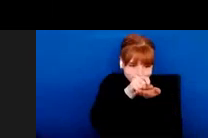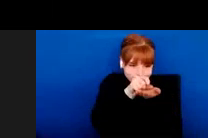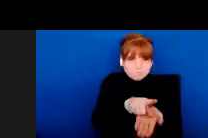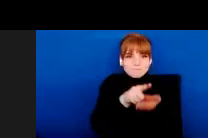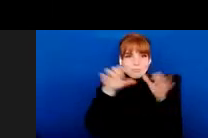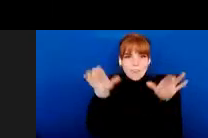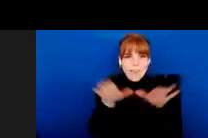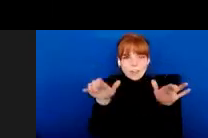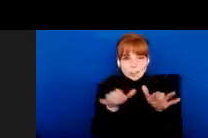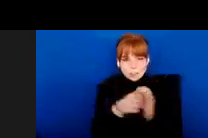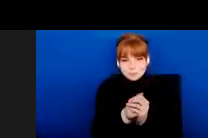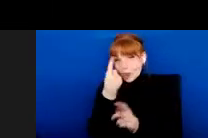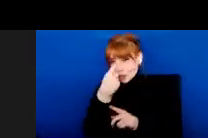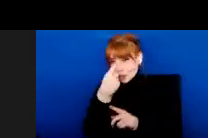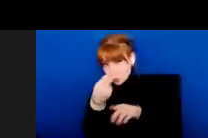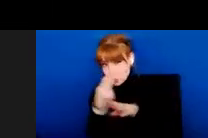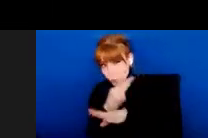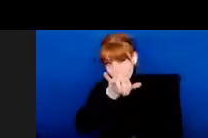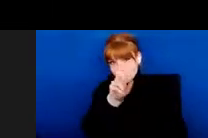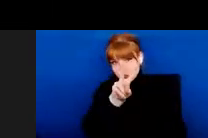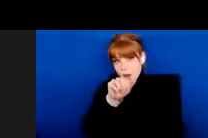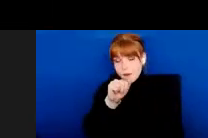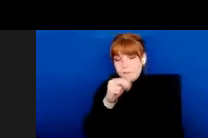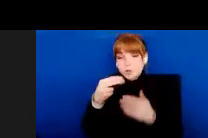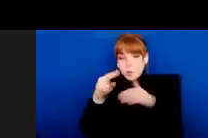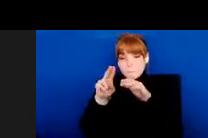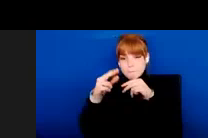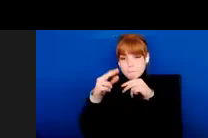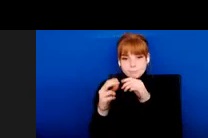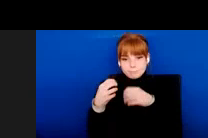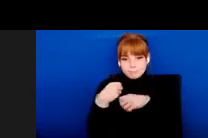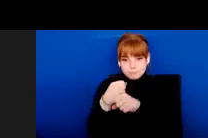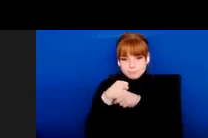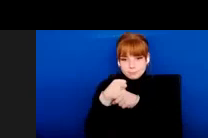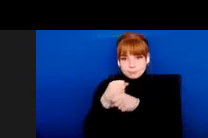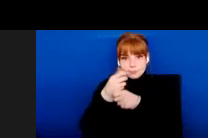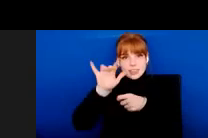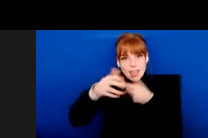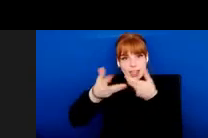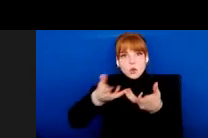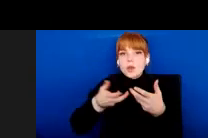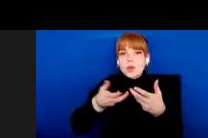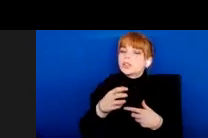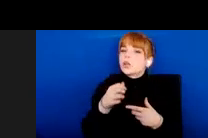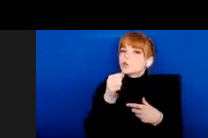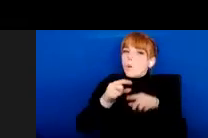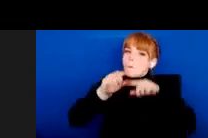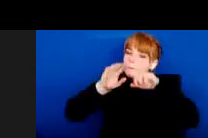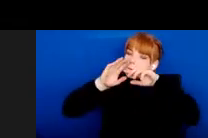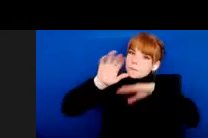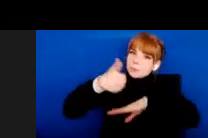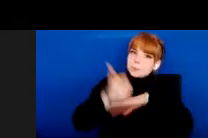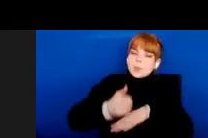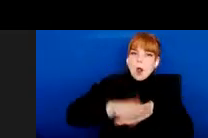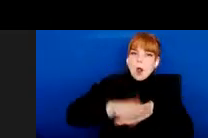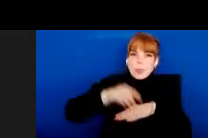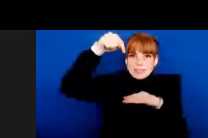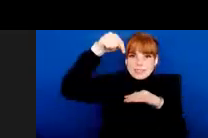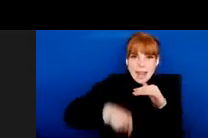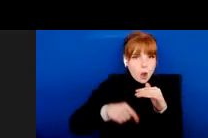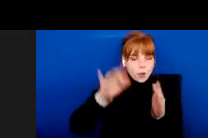build an interaction, you want to make sure you're not doing it on that down event. So if you do scripting, that should hopefully make sense. It's not going to be that down event, it's that